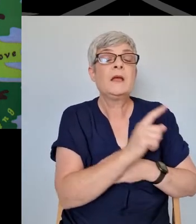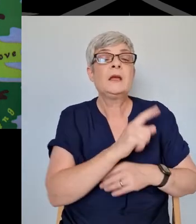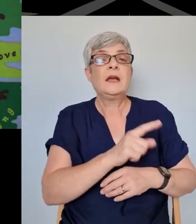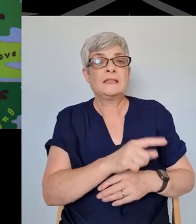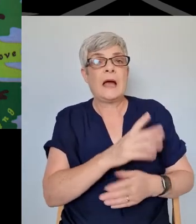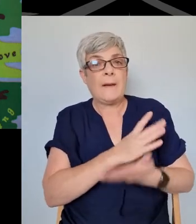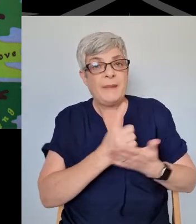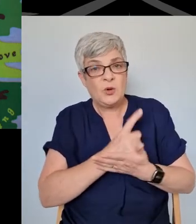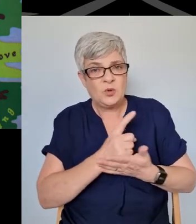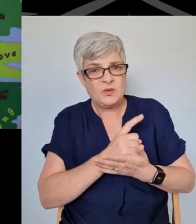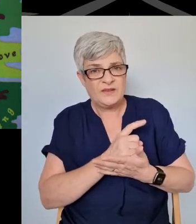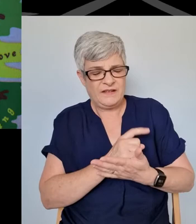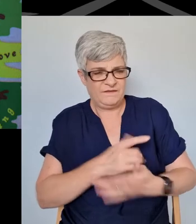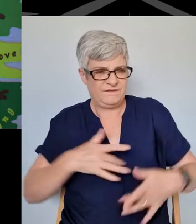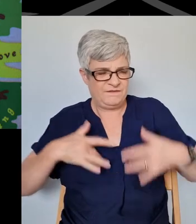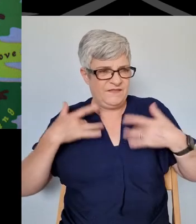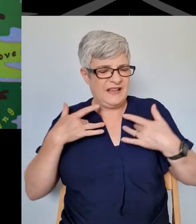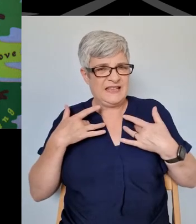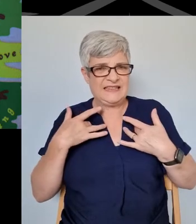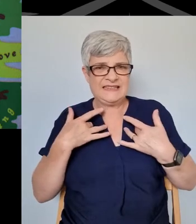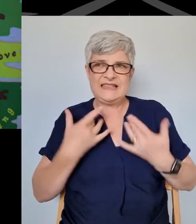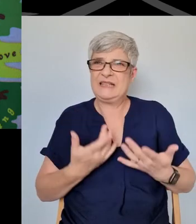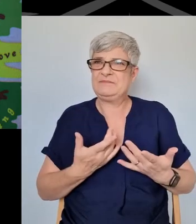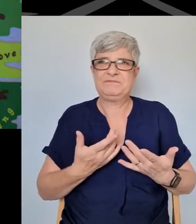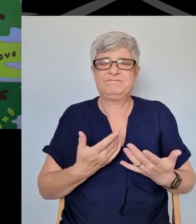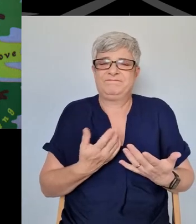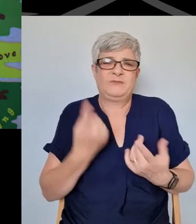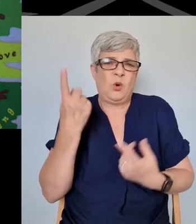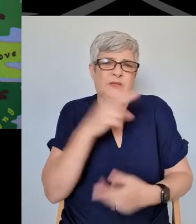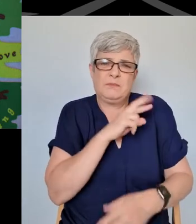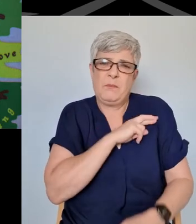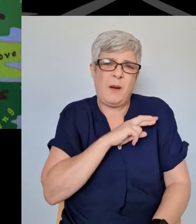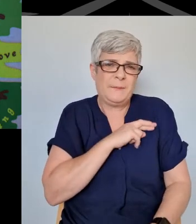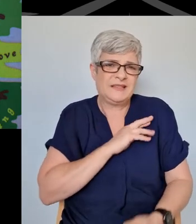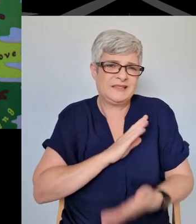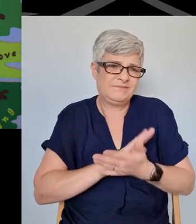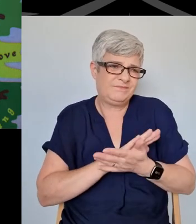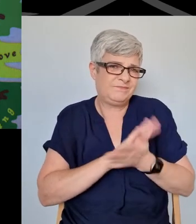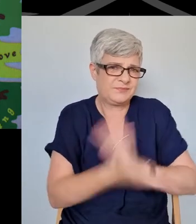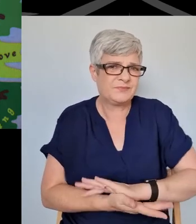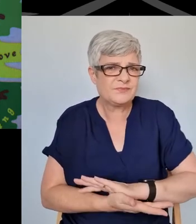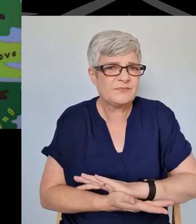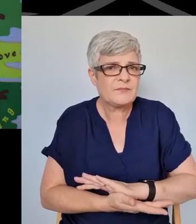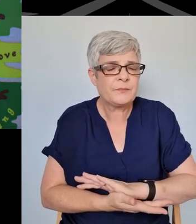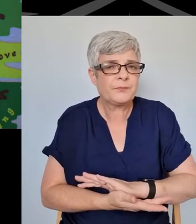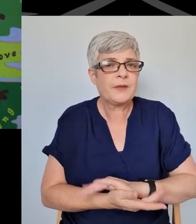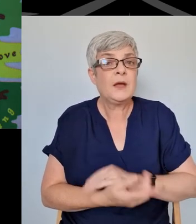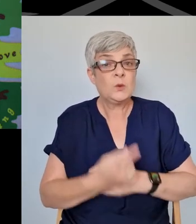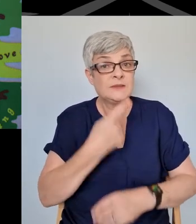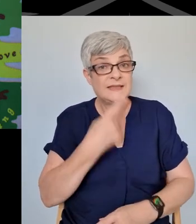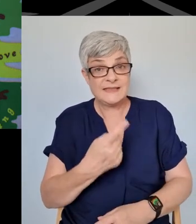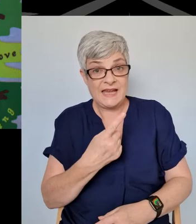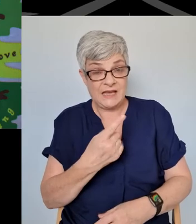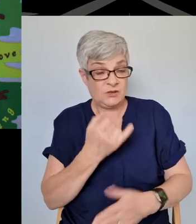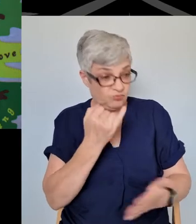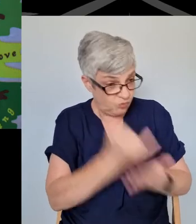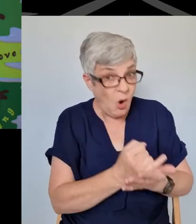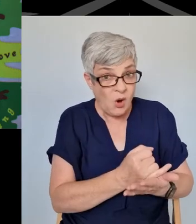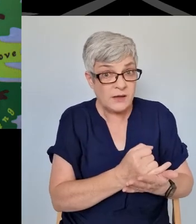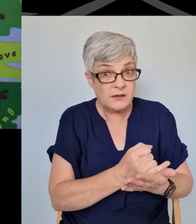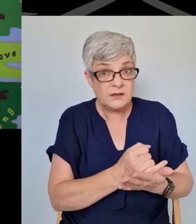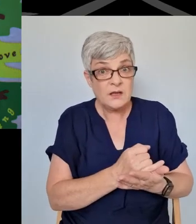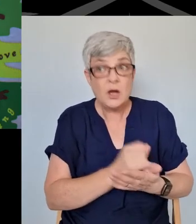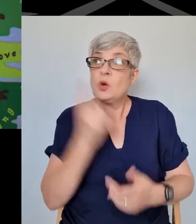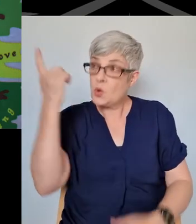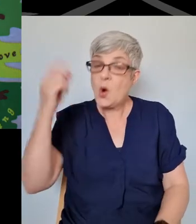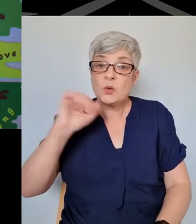the exile had killed them off as regard the purposes of God. It was to say that that was wrong, and God could